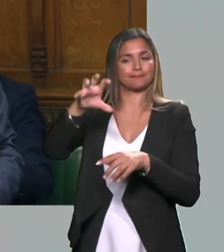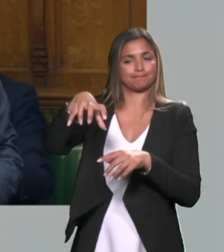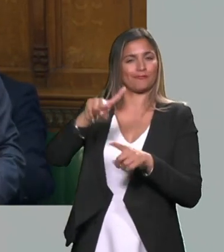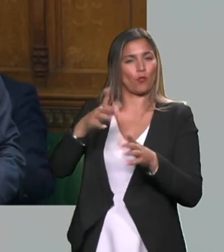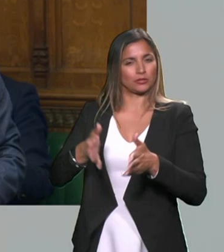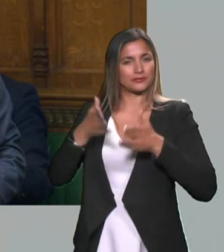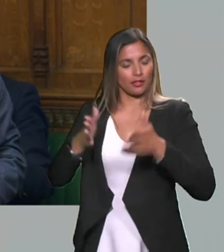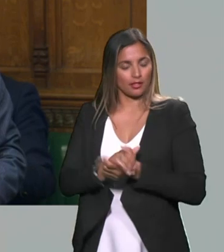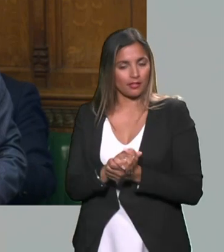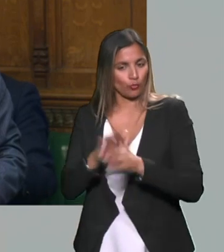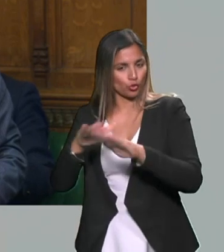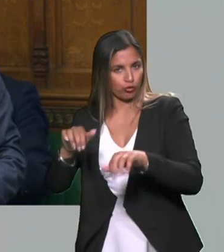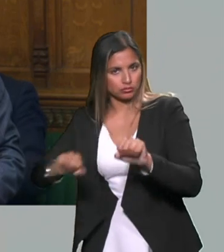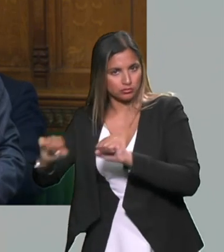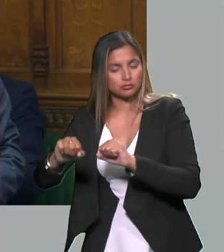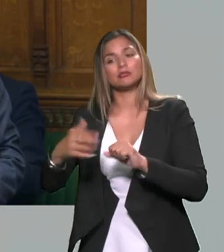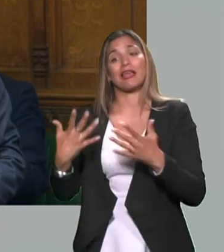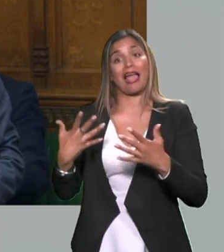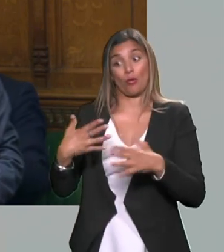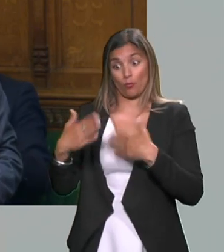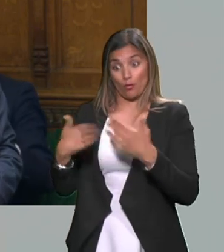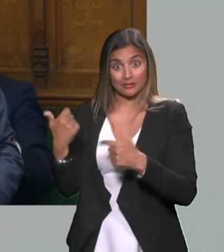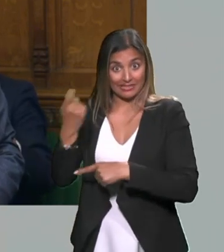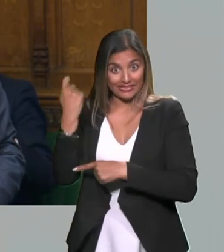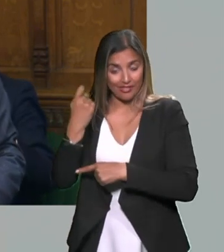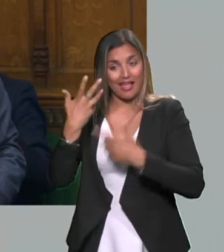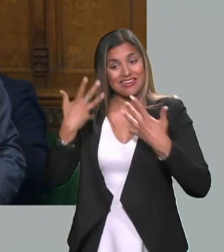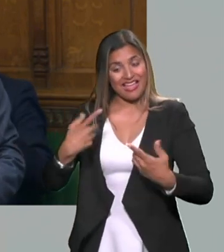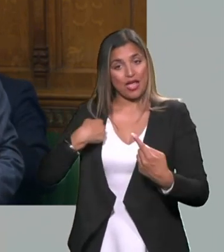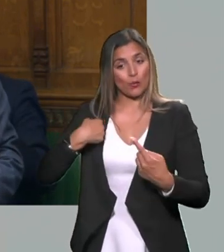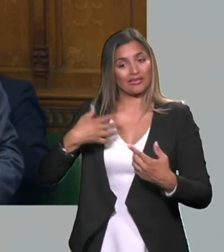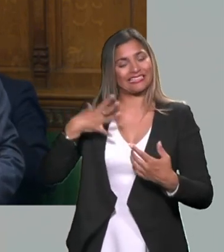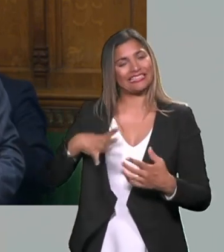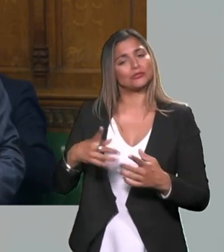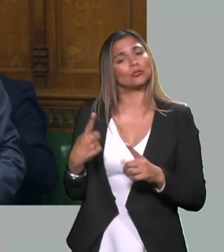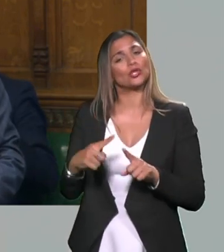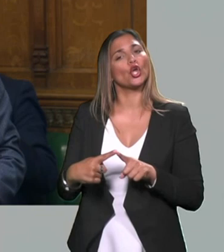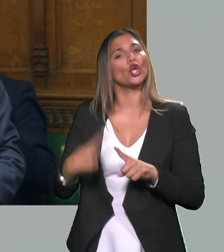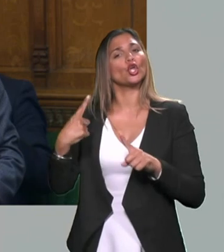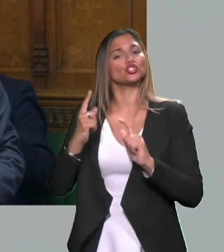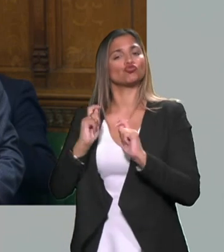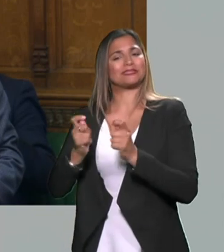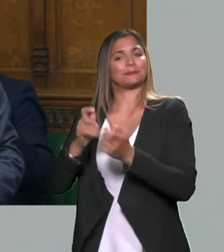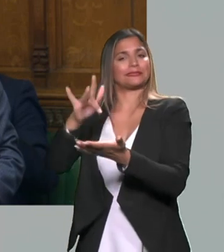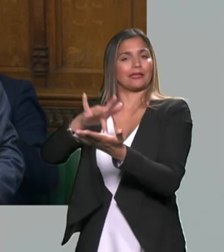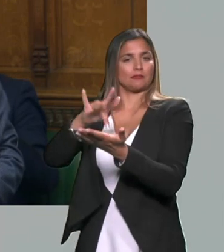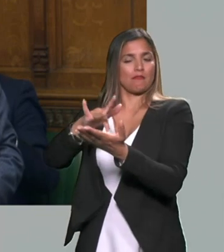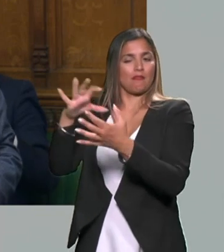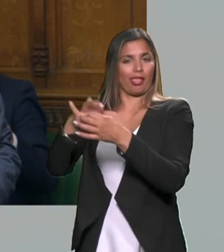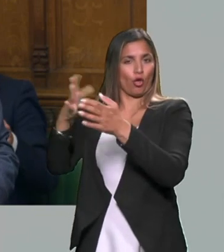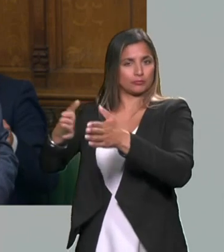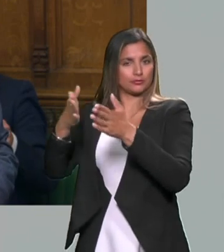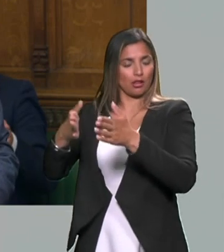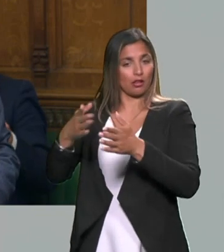Building on this success, what the town now needs is an urgent treatment centre. Does the Prime Minister agree that this would be a